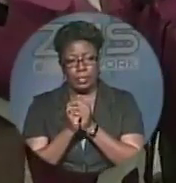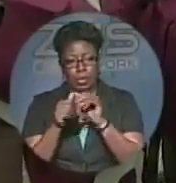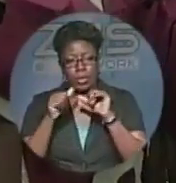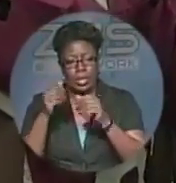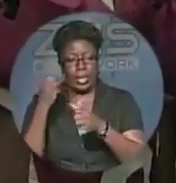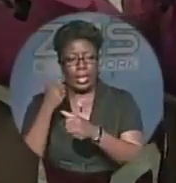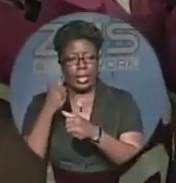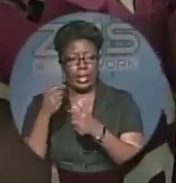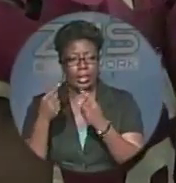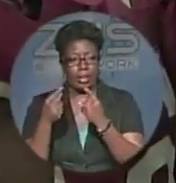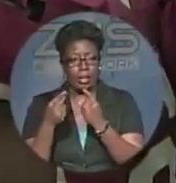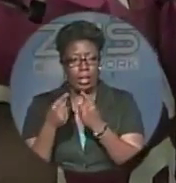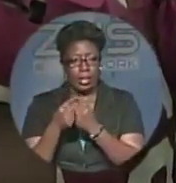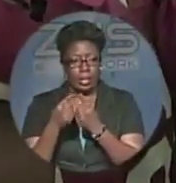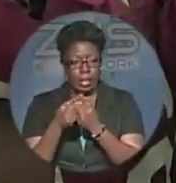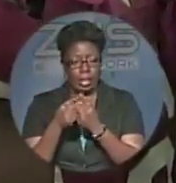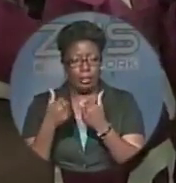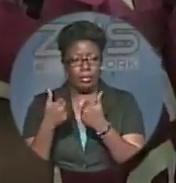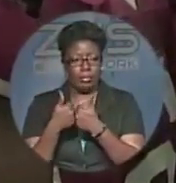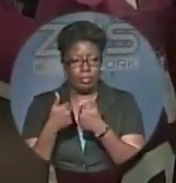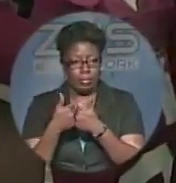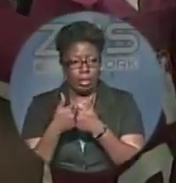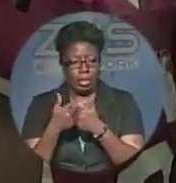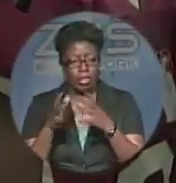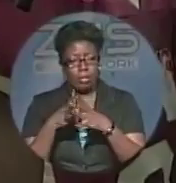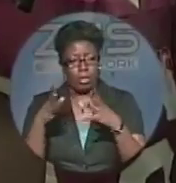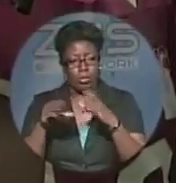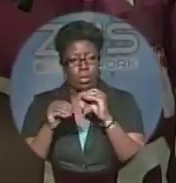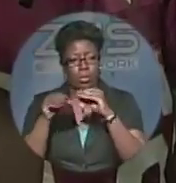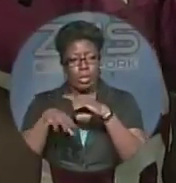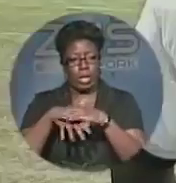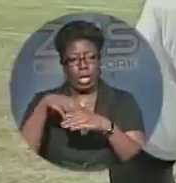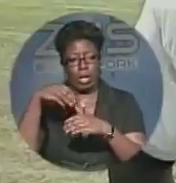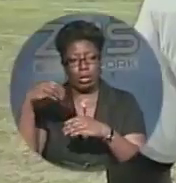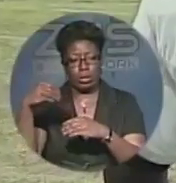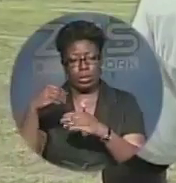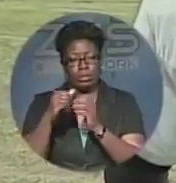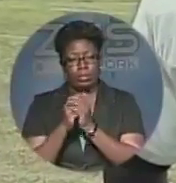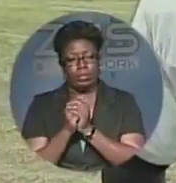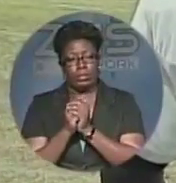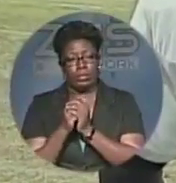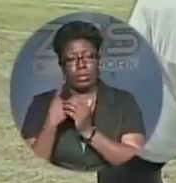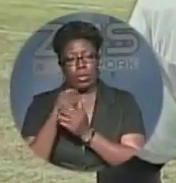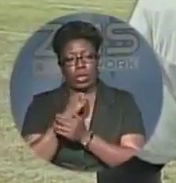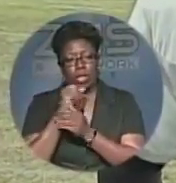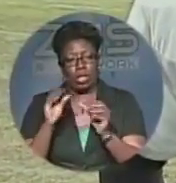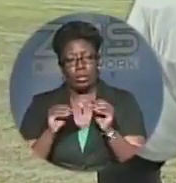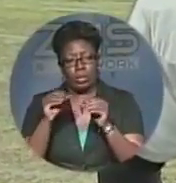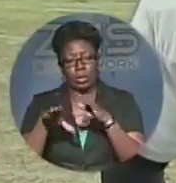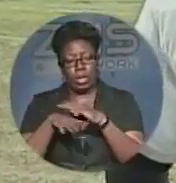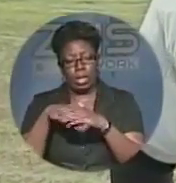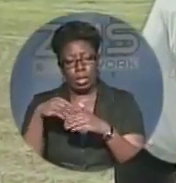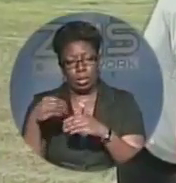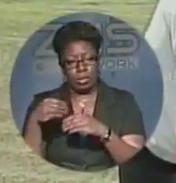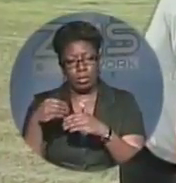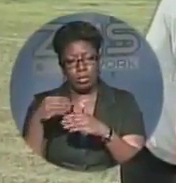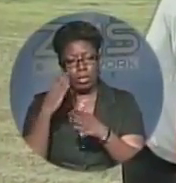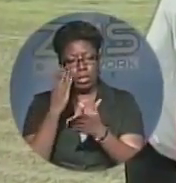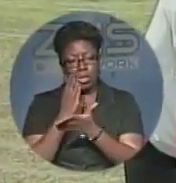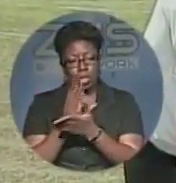this game and we play our hearts out. That's the most we put out for this whole season, honestly. We didn't do what we came to do. You know, we didn't stop